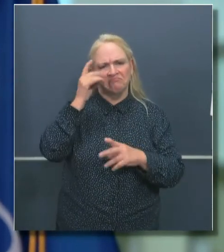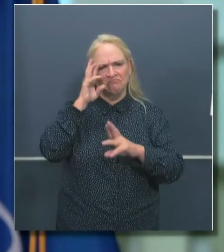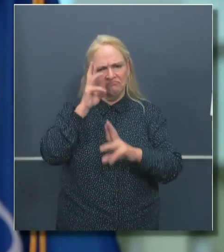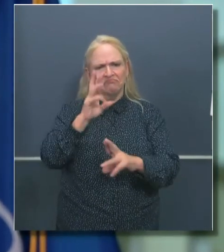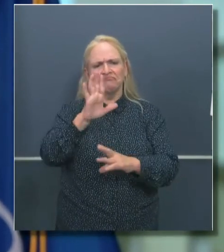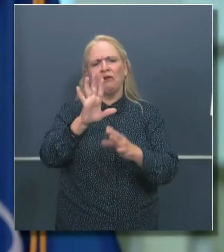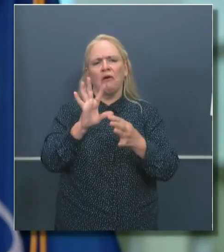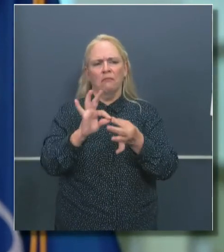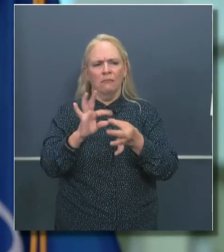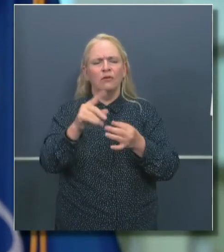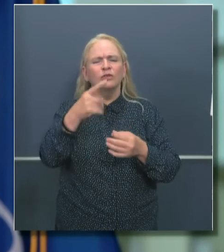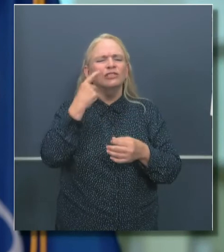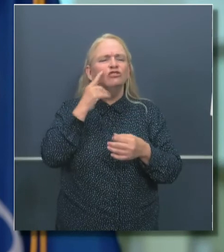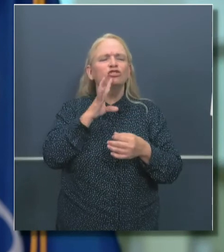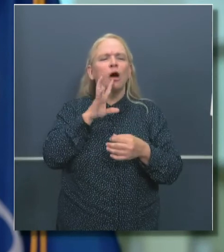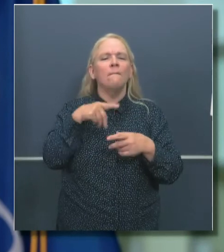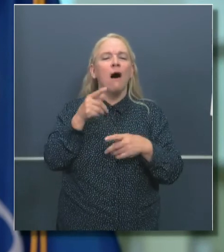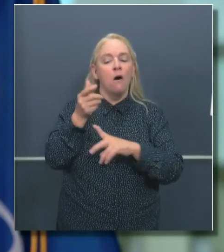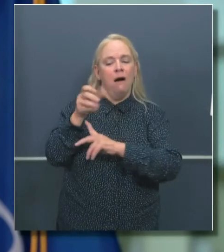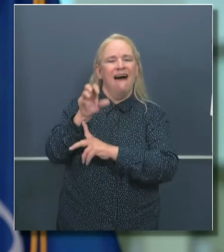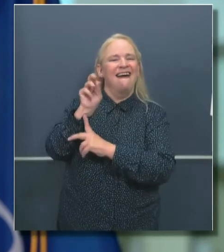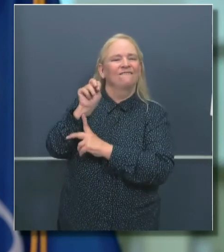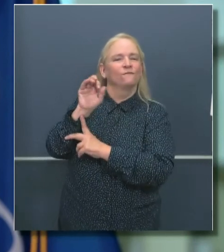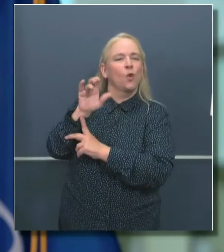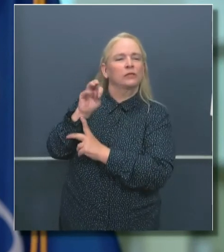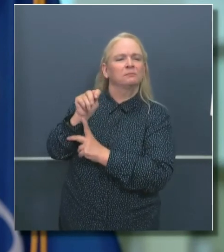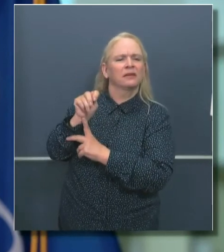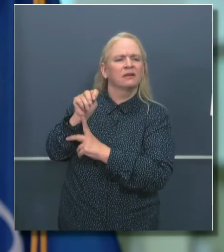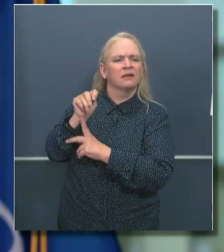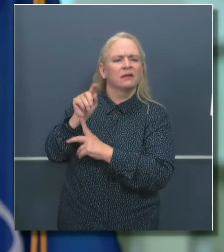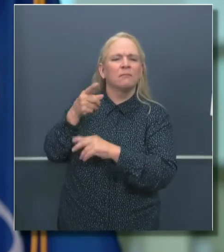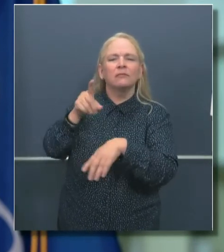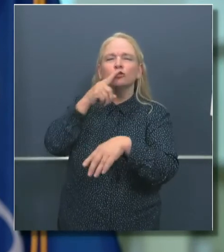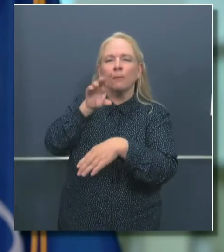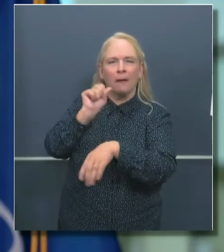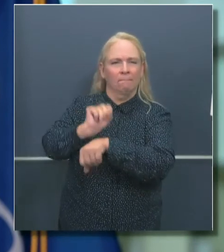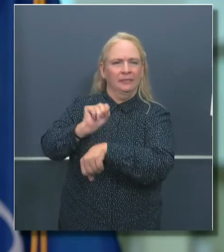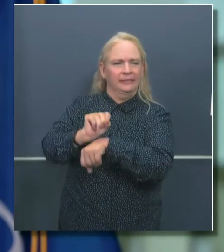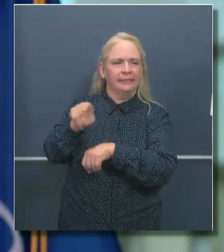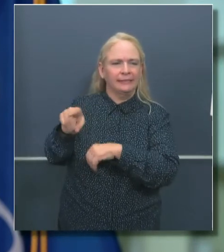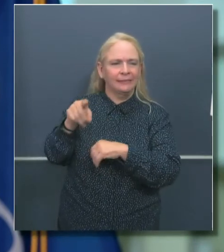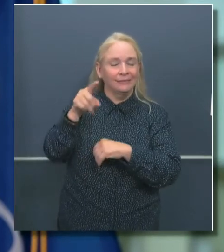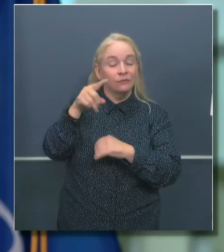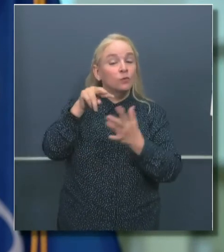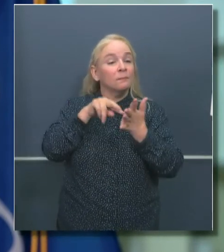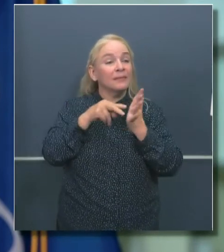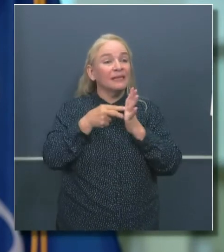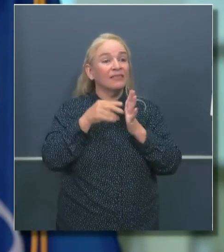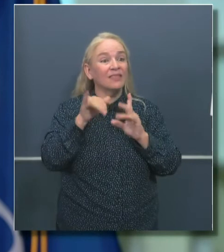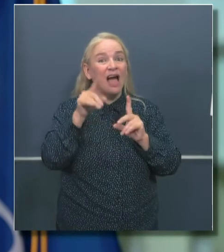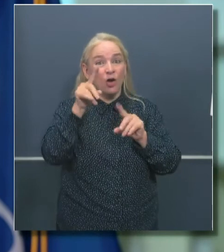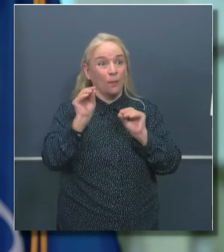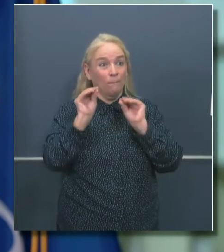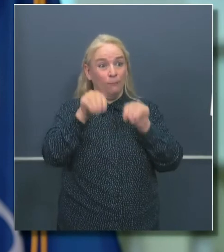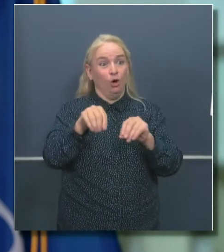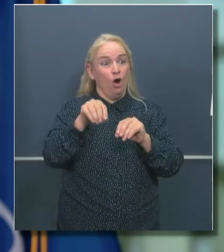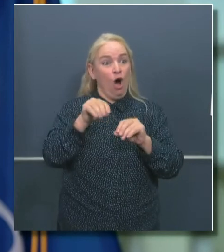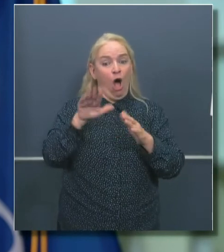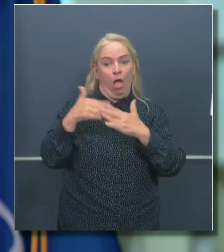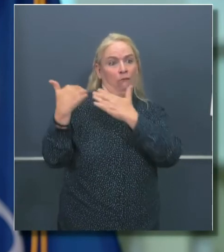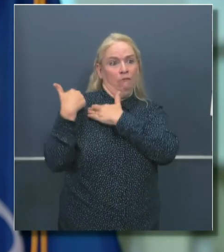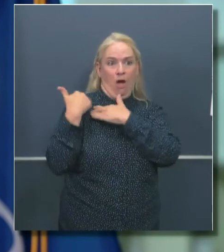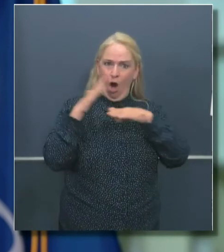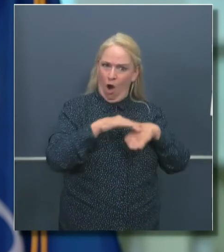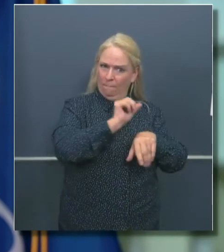the enforcement being mostly on businesses. You're putting a lot of the responsibility, a lot of the onus, a lot of the consequences on businesses when there